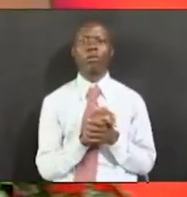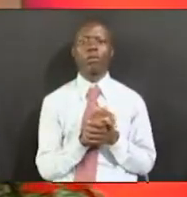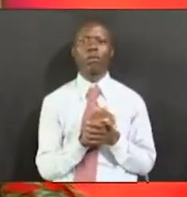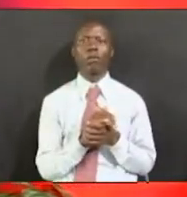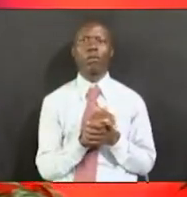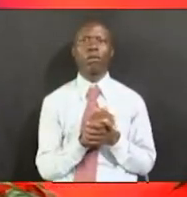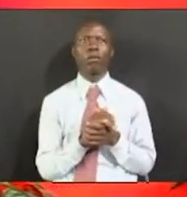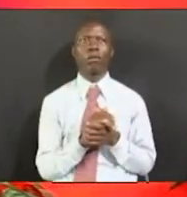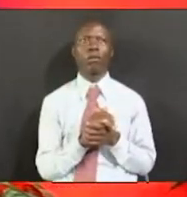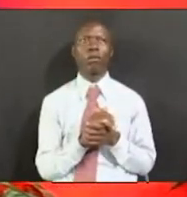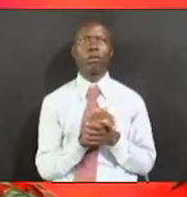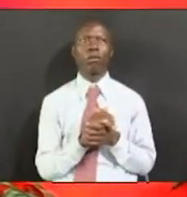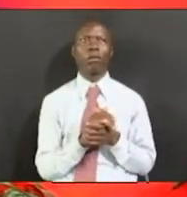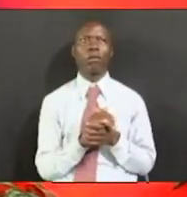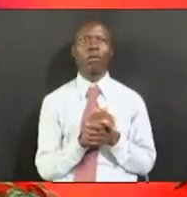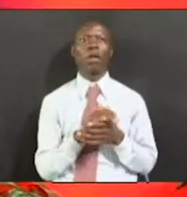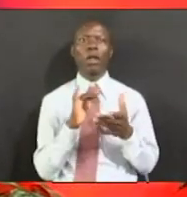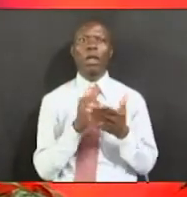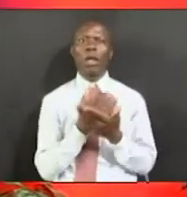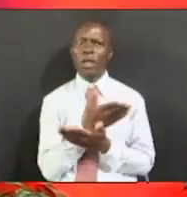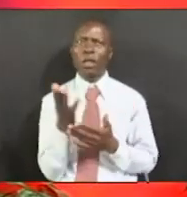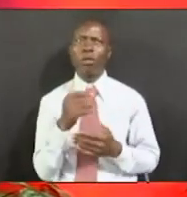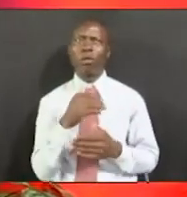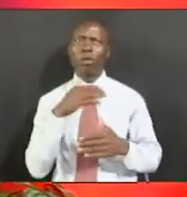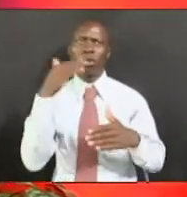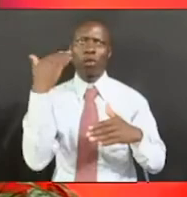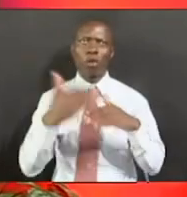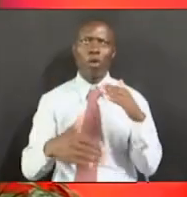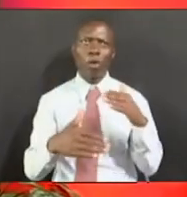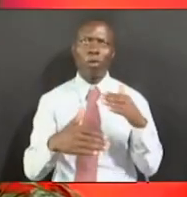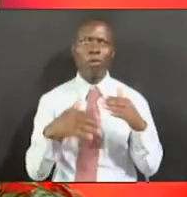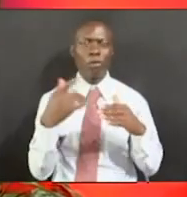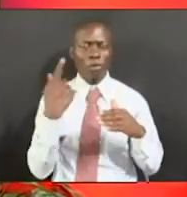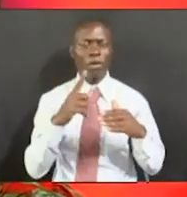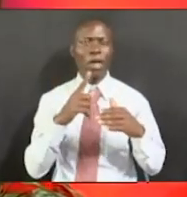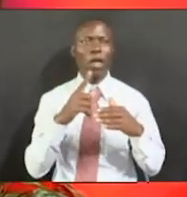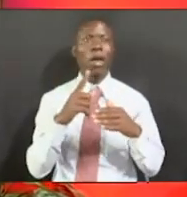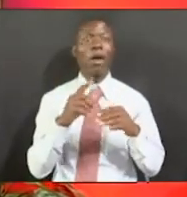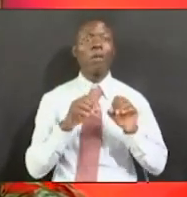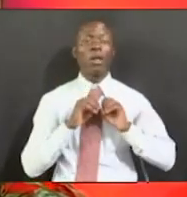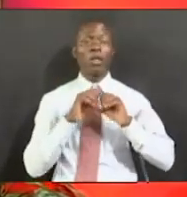That beating did not stop my aspiration from marrying.